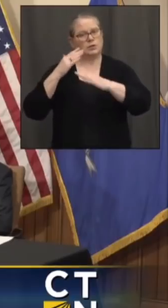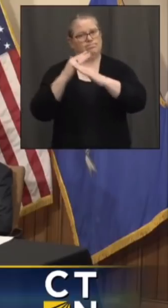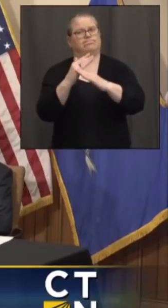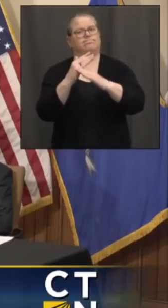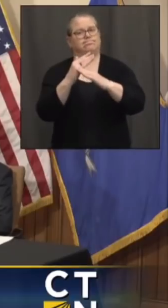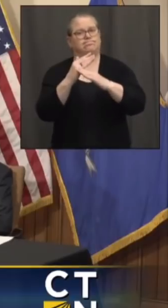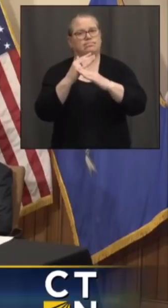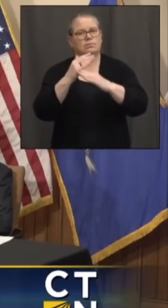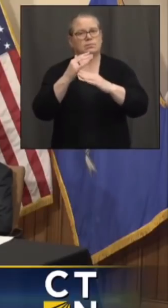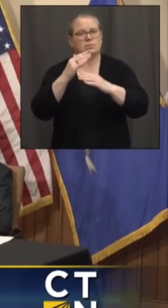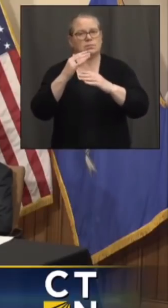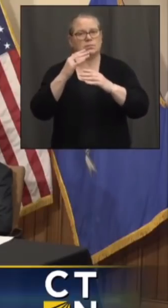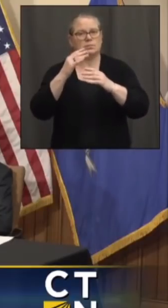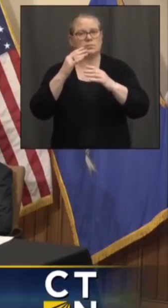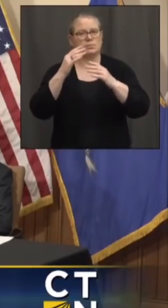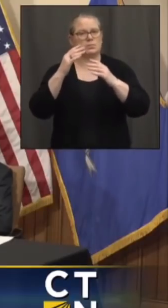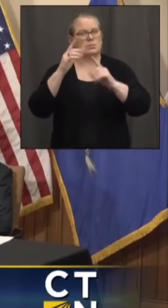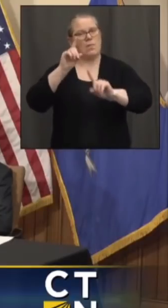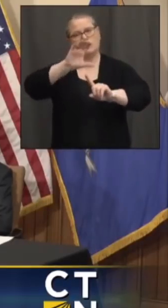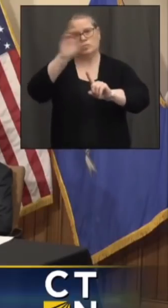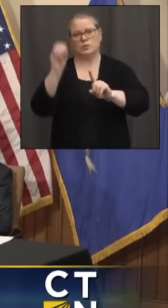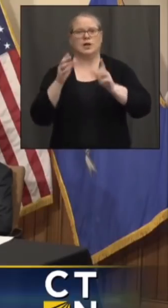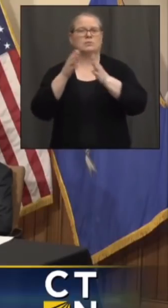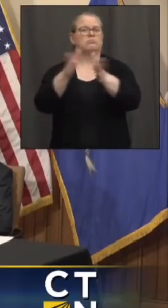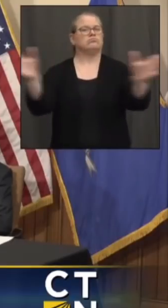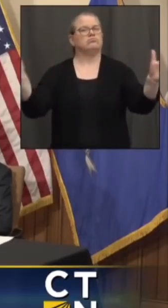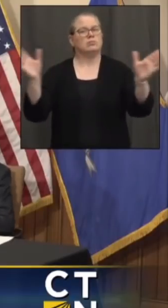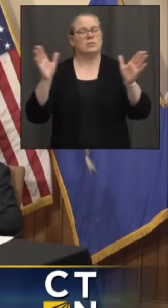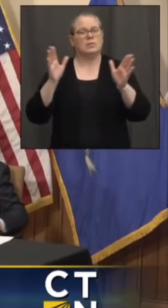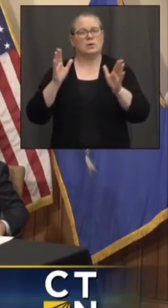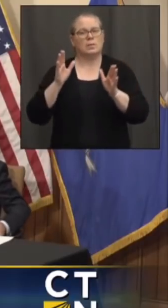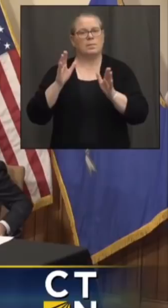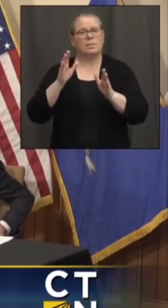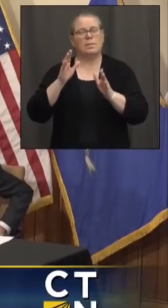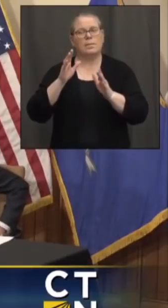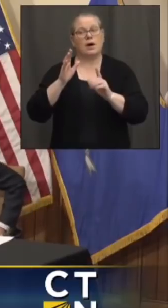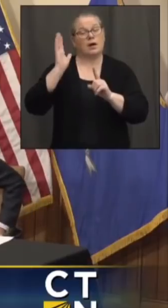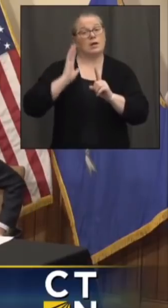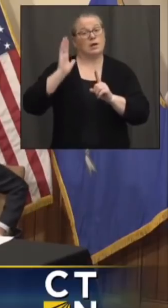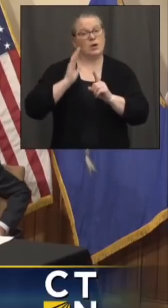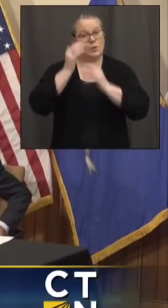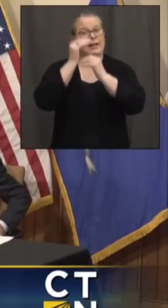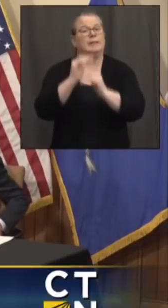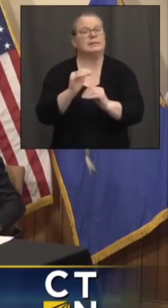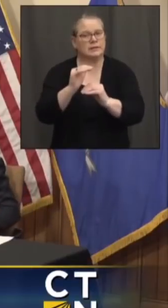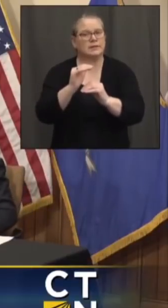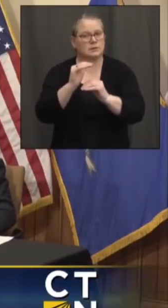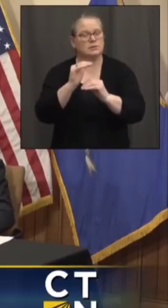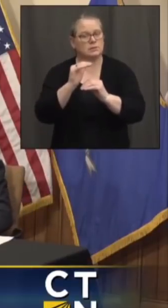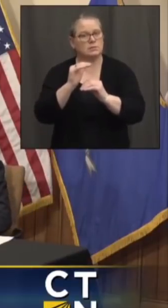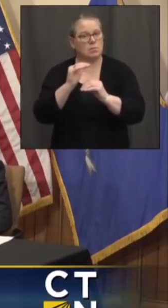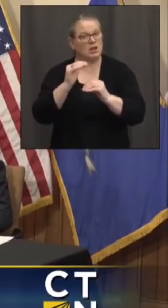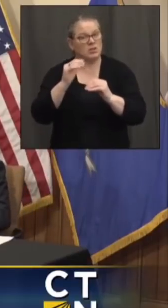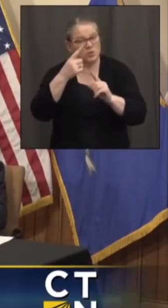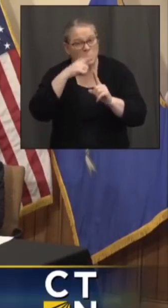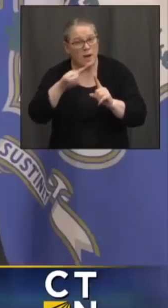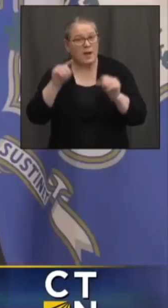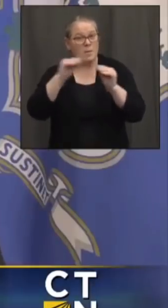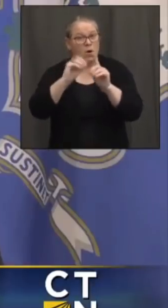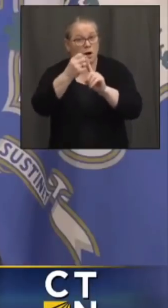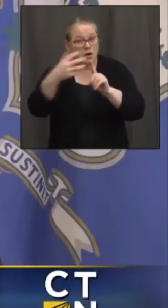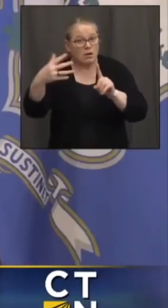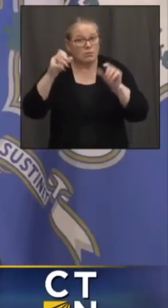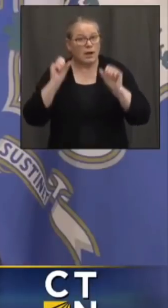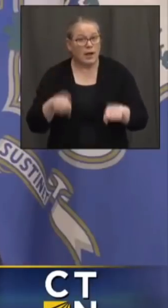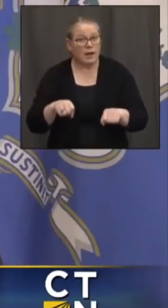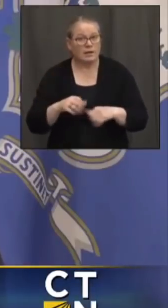Can you get a little bit further into that for me? Or I can get a little bit further into it, Ken, but look, we